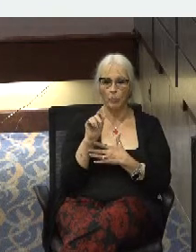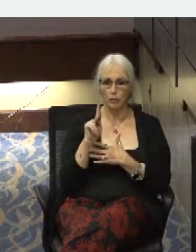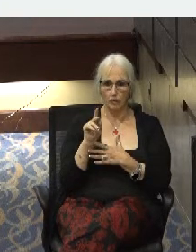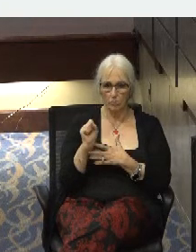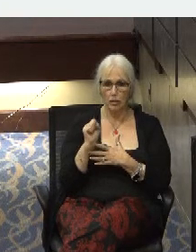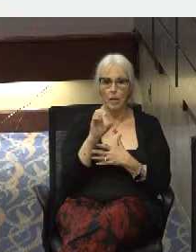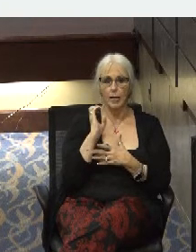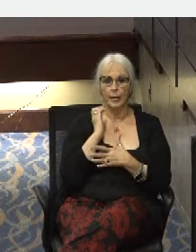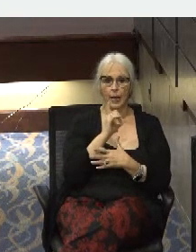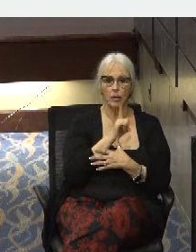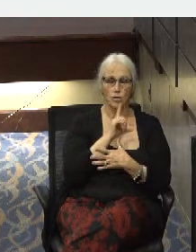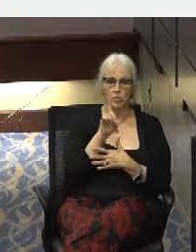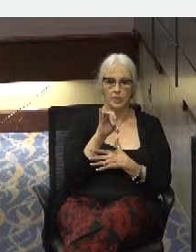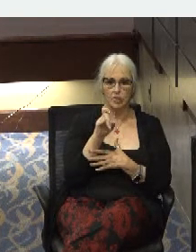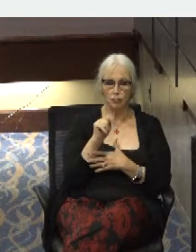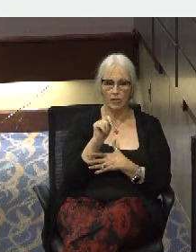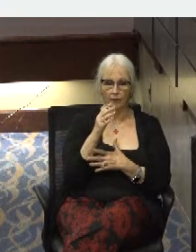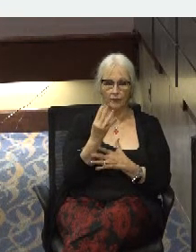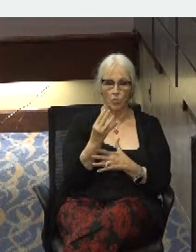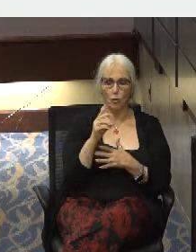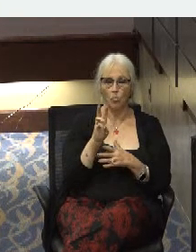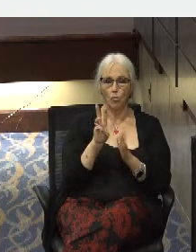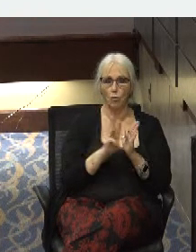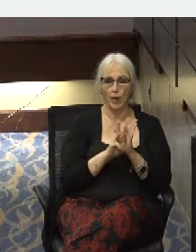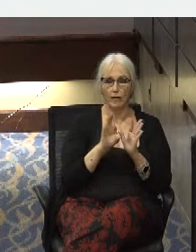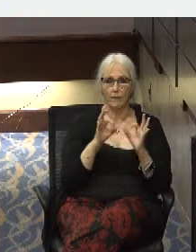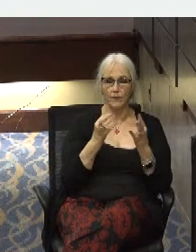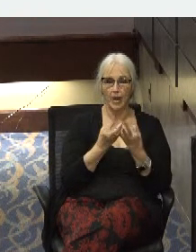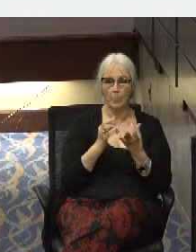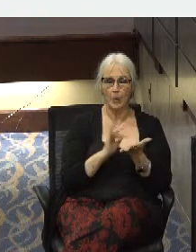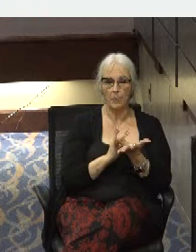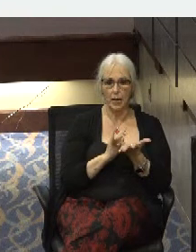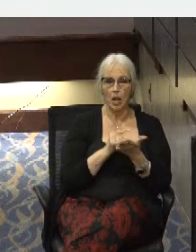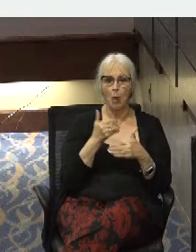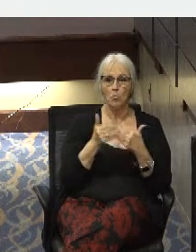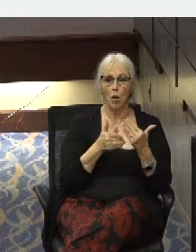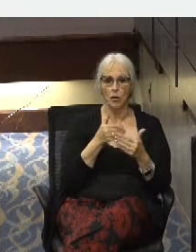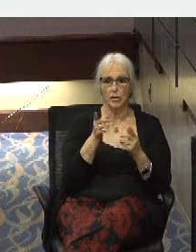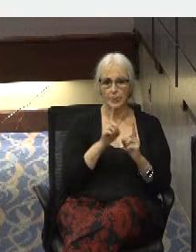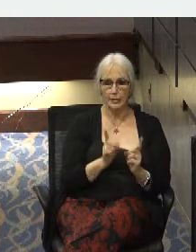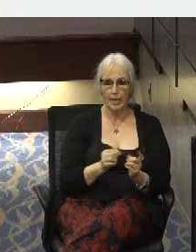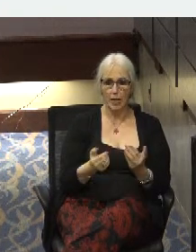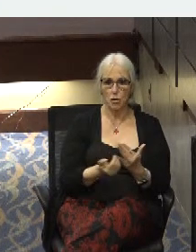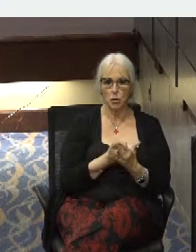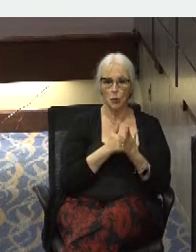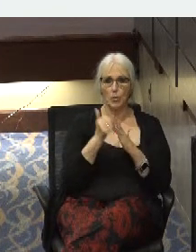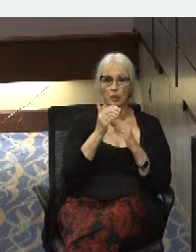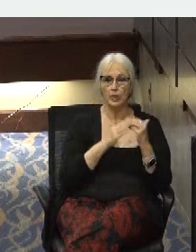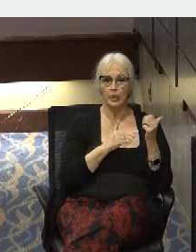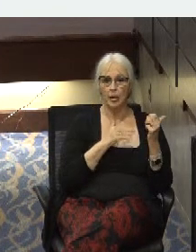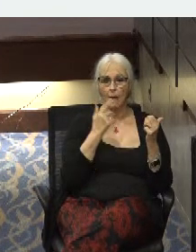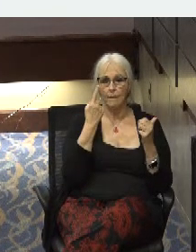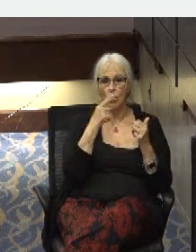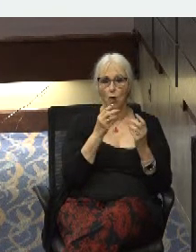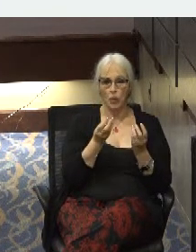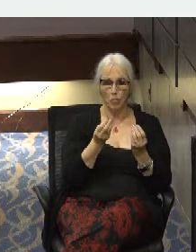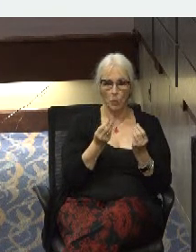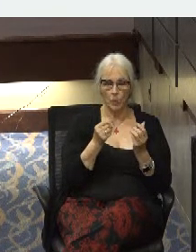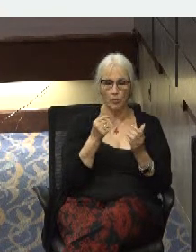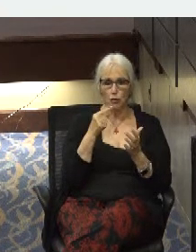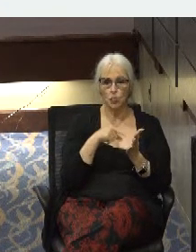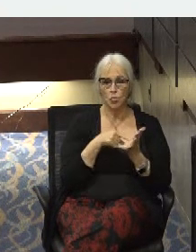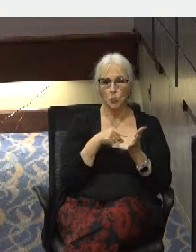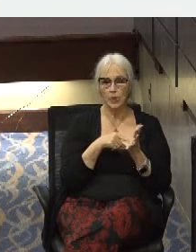4. The Waco Family Medicine is in the process of designing a new building for the subject property. Due to the size